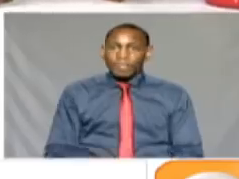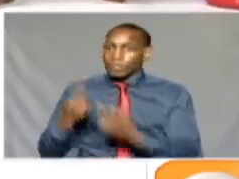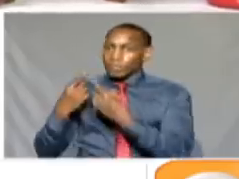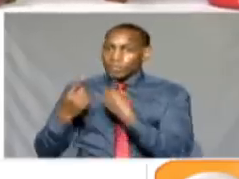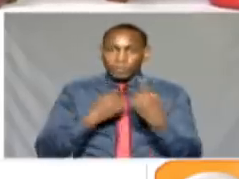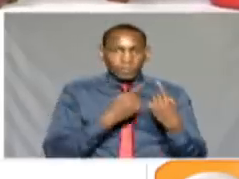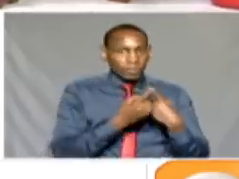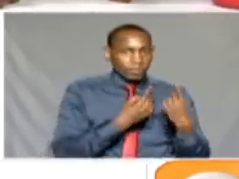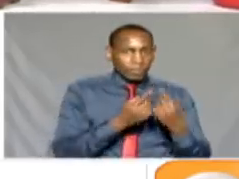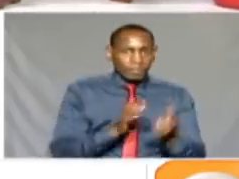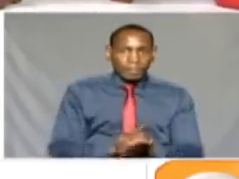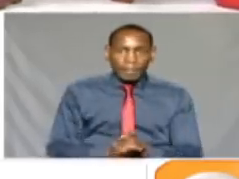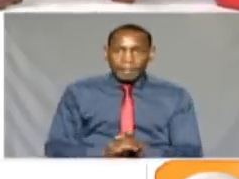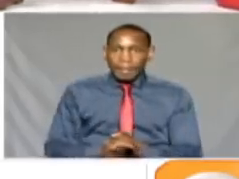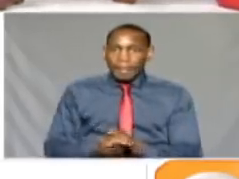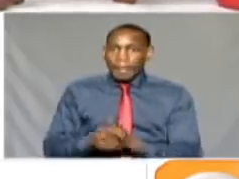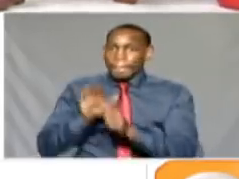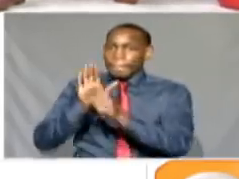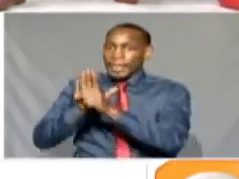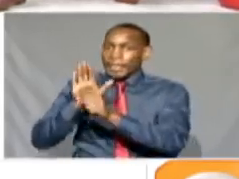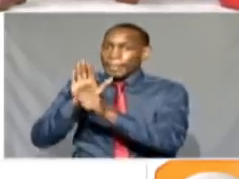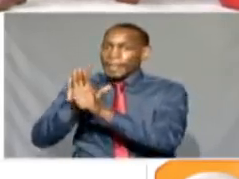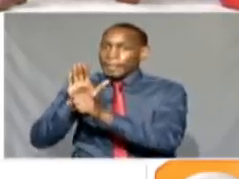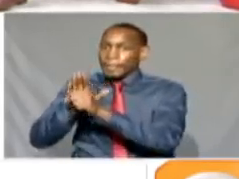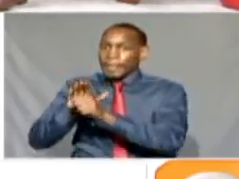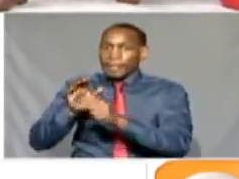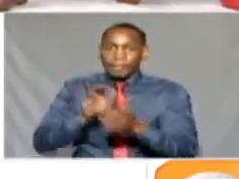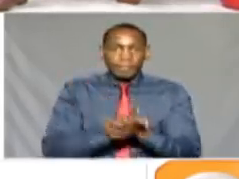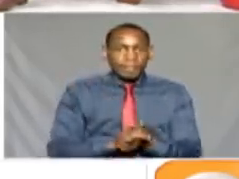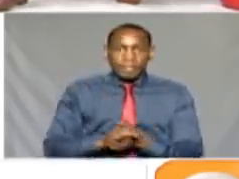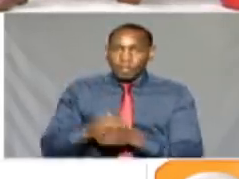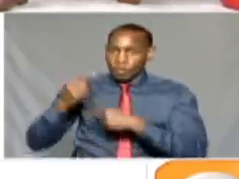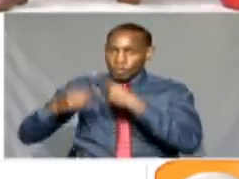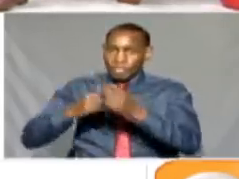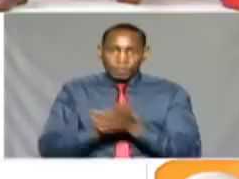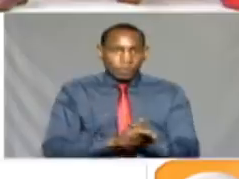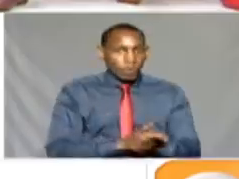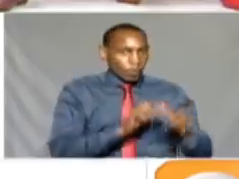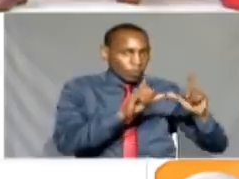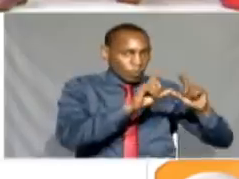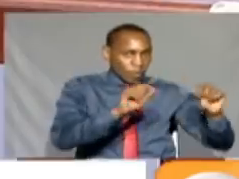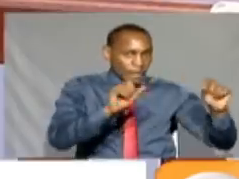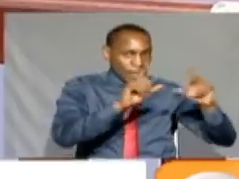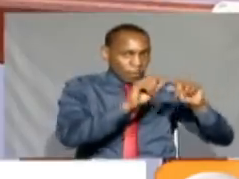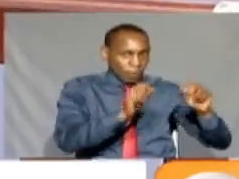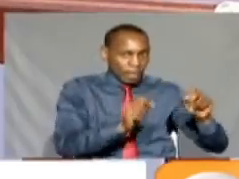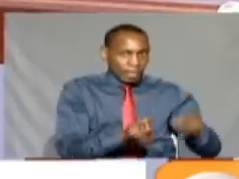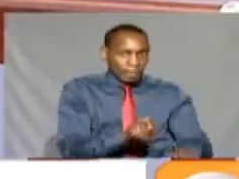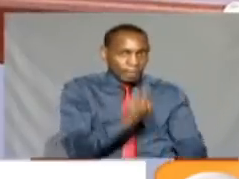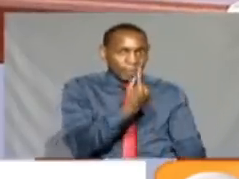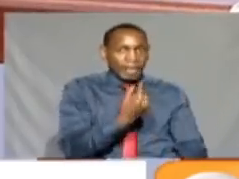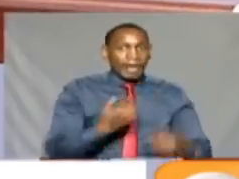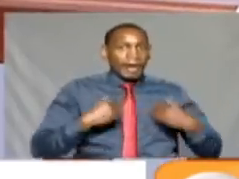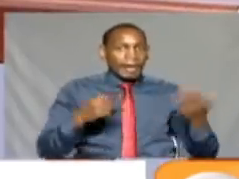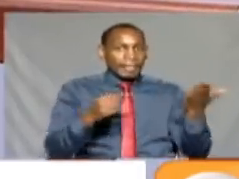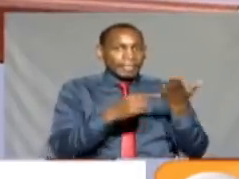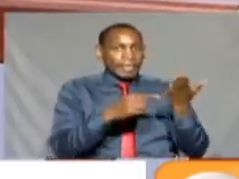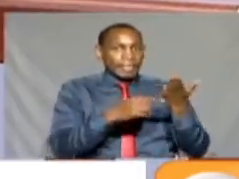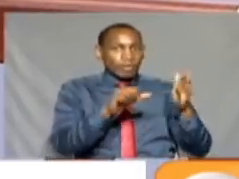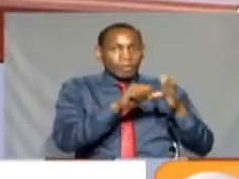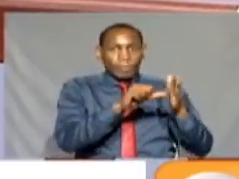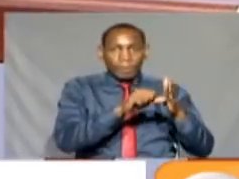maji ya raka. Tell me about the mene, mene, mene. Okay, mene, mene, came from the time that we had one of our technical issues, you know, because